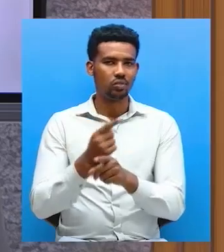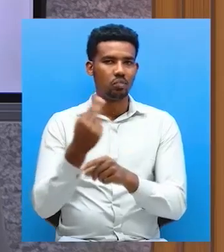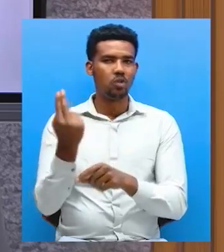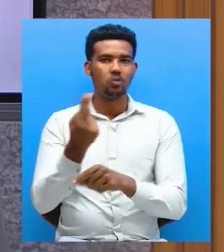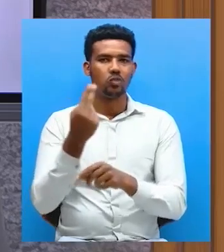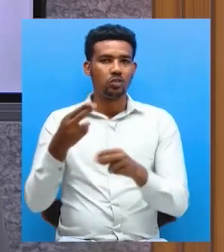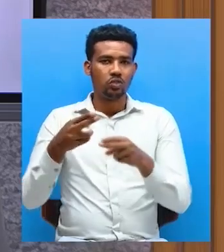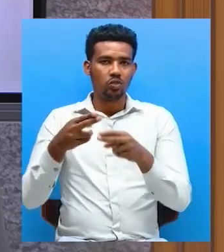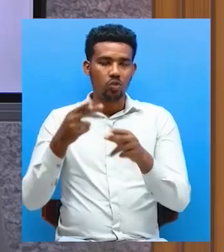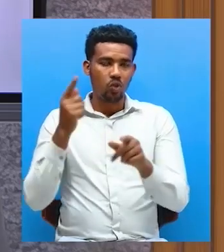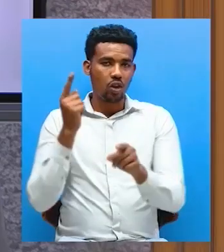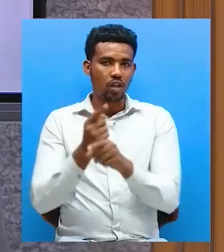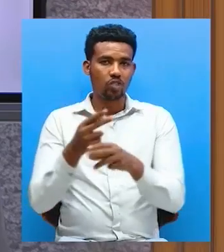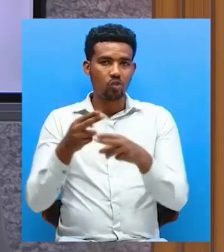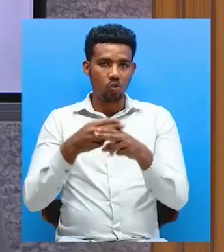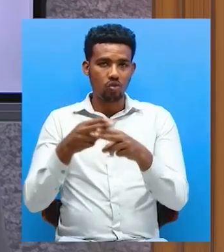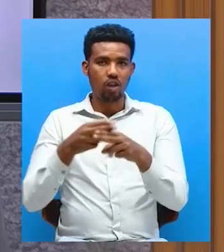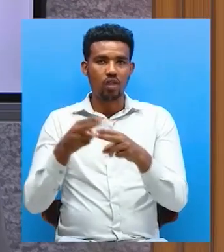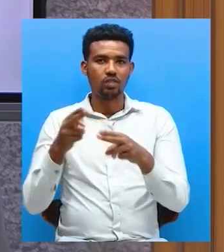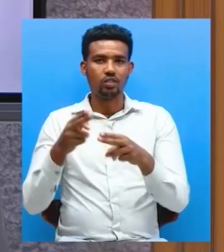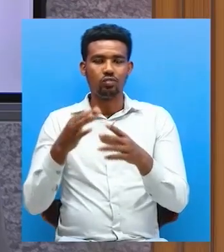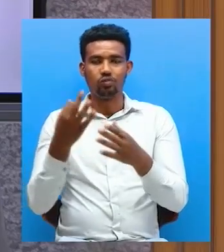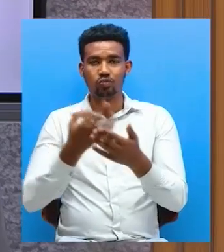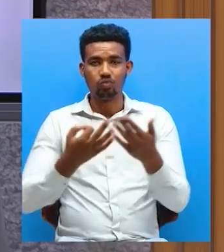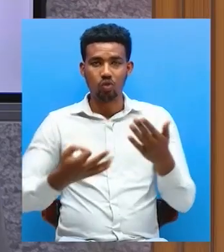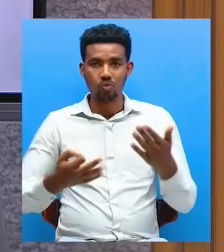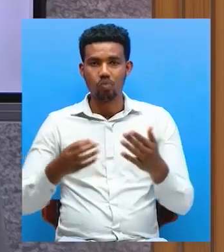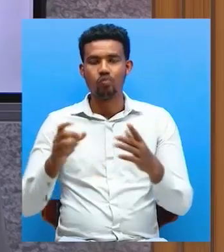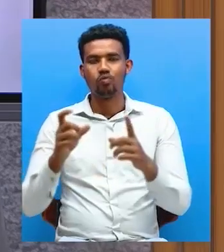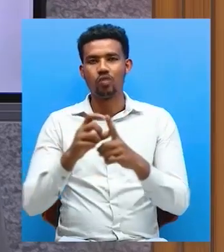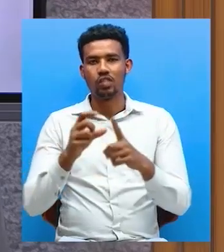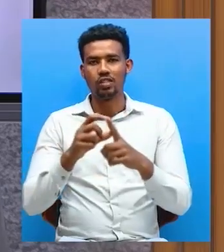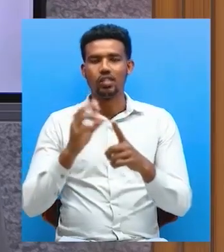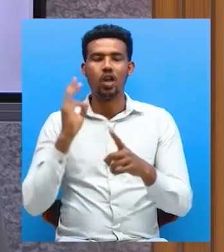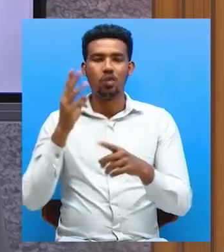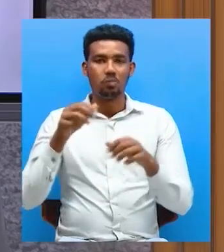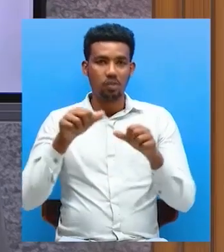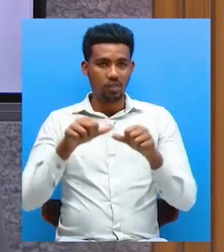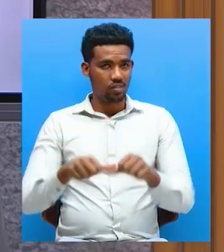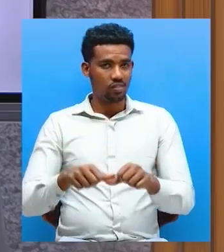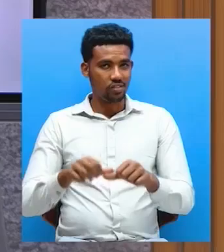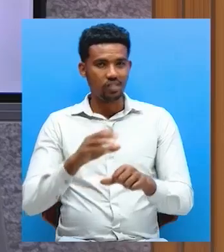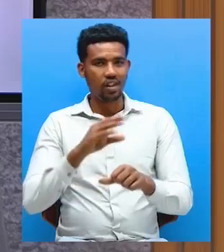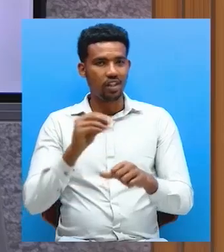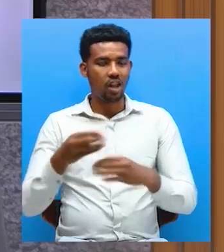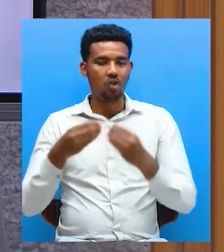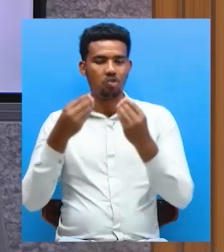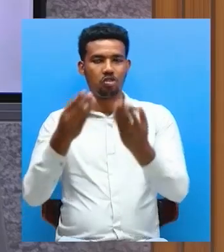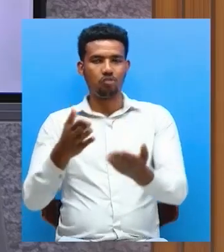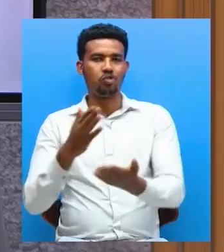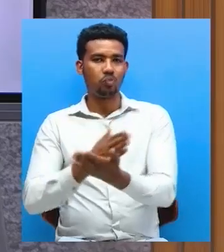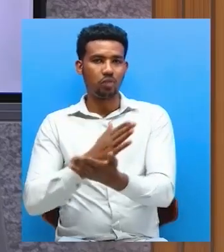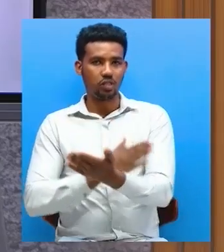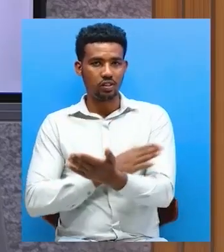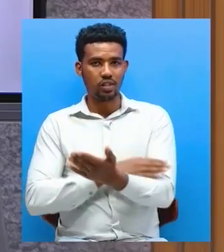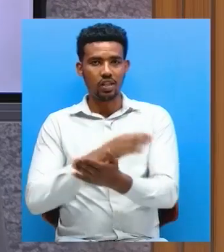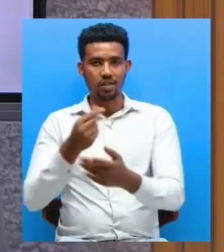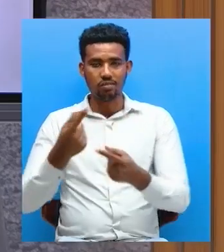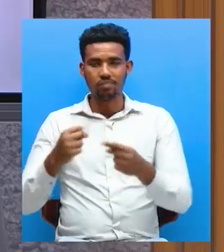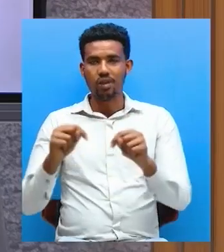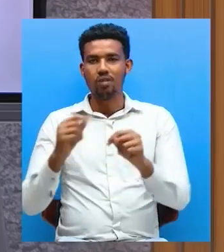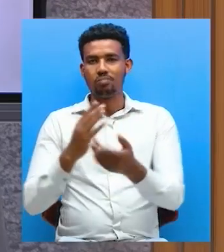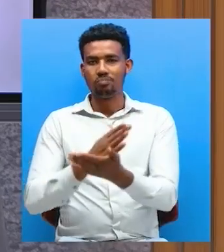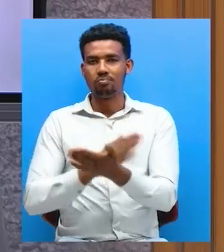using the correct contracted form of words. I will be here and I'll give you correction and we'll practice together. I'll give